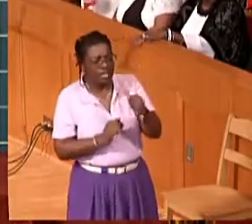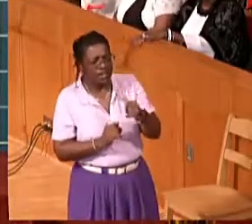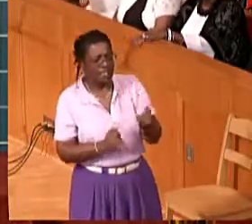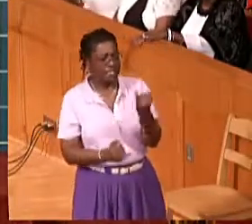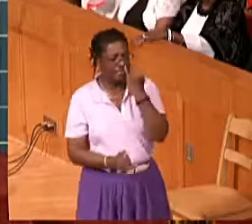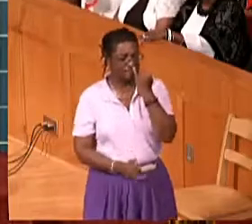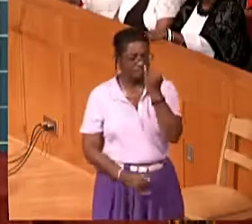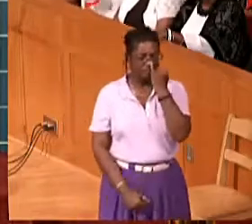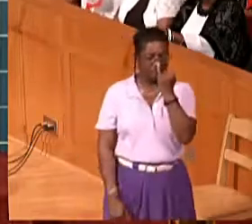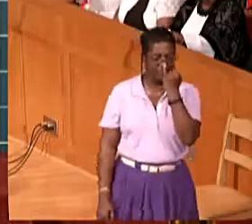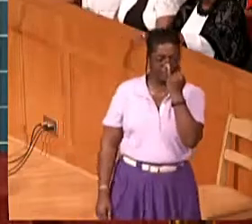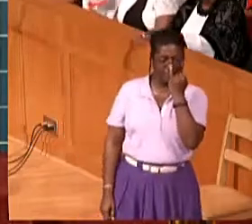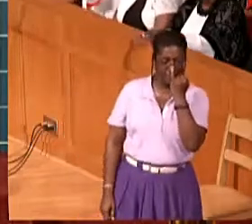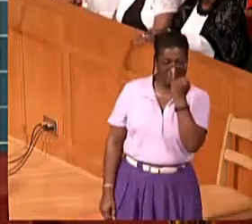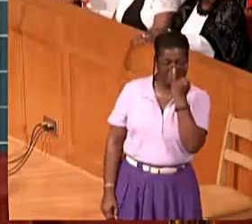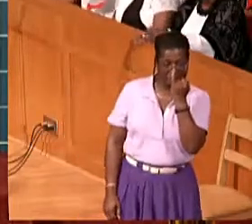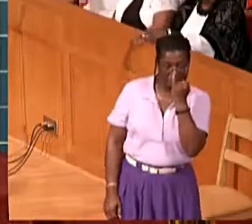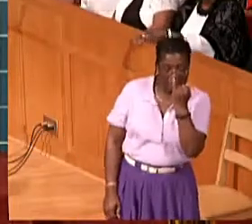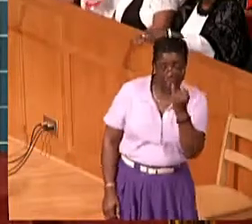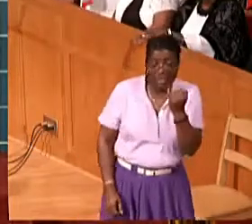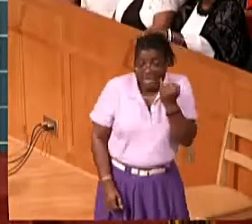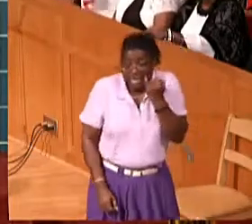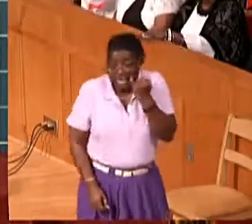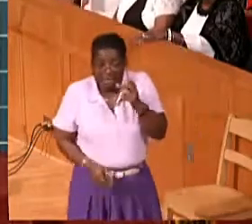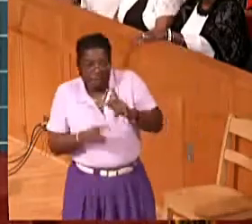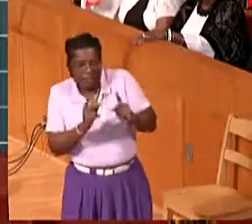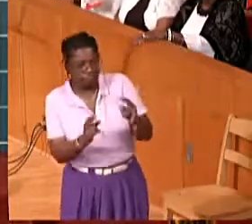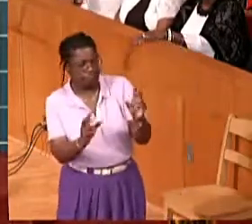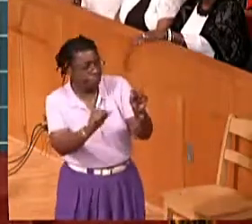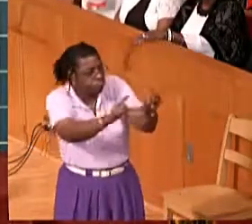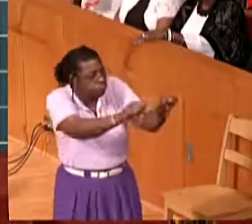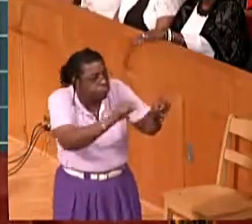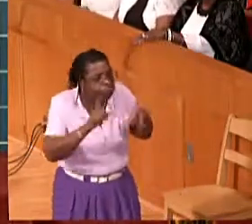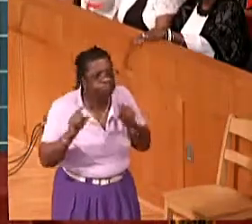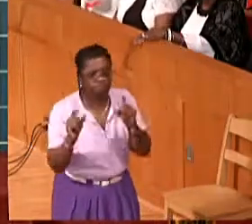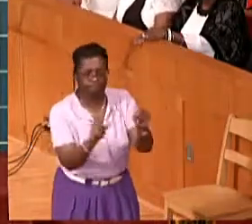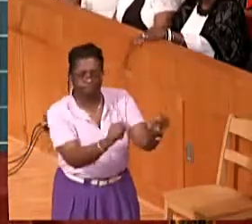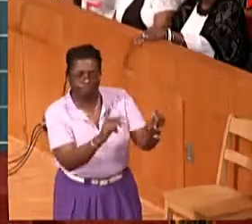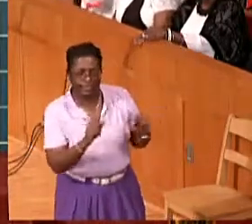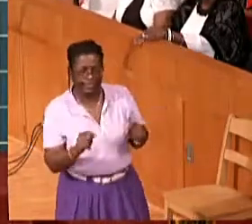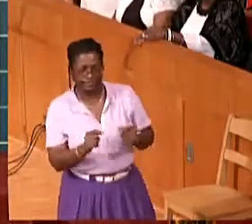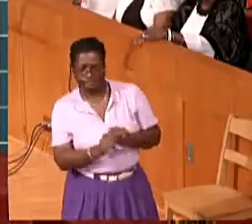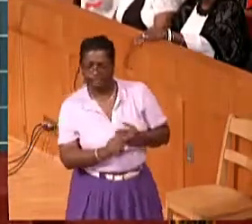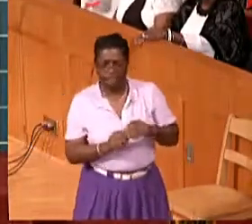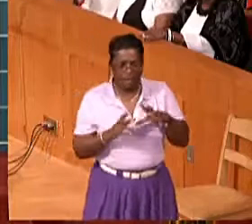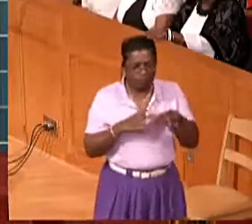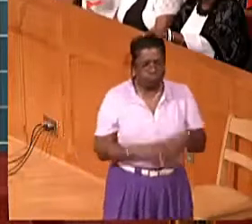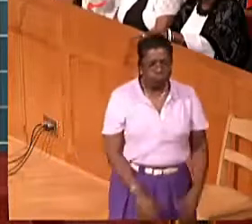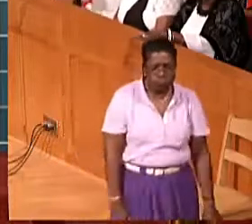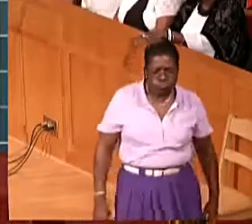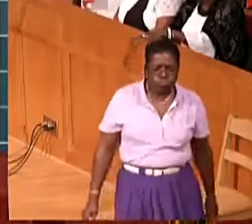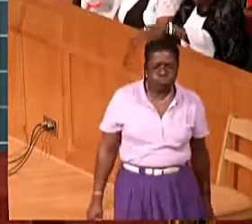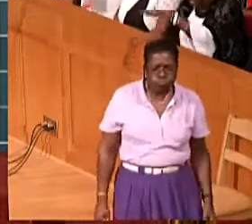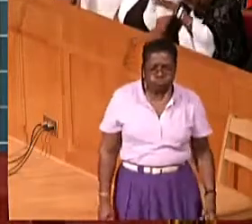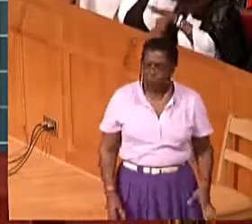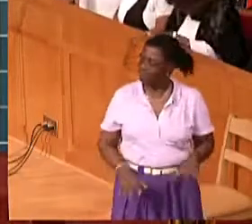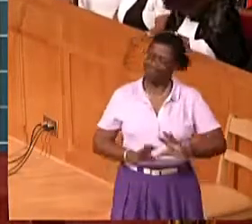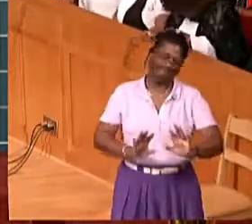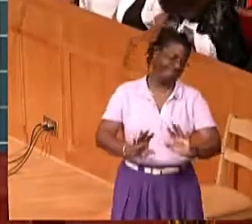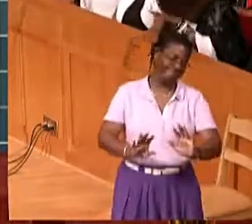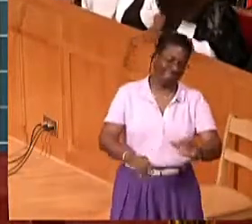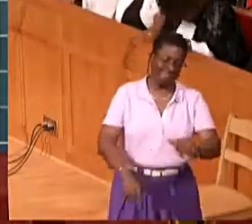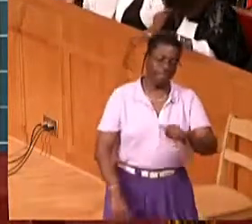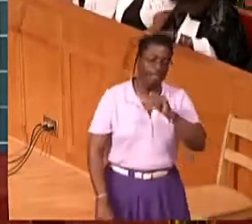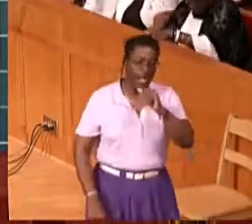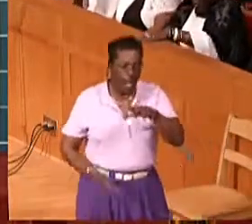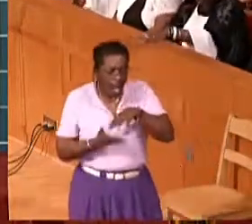somebody straightened me out. I learned how to stop puffing my lips out and walking away because somebody's... I